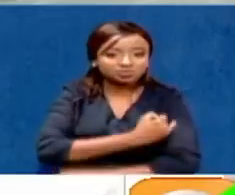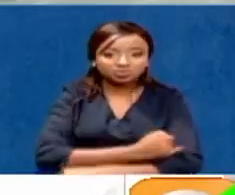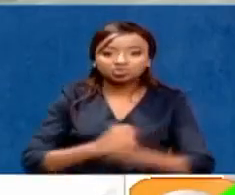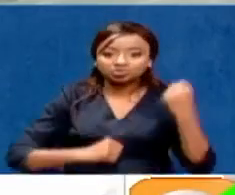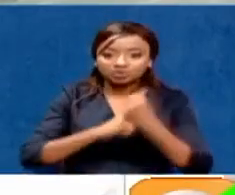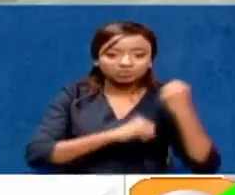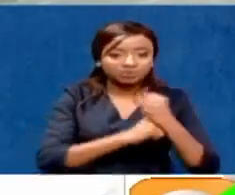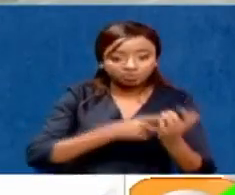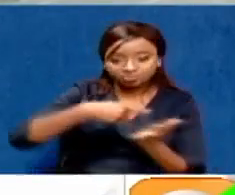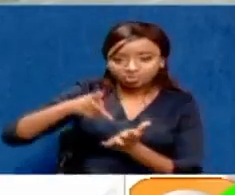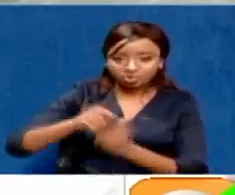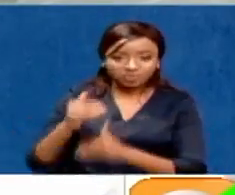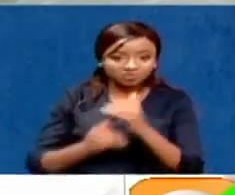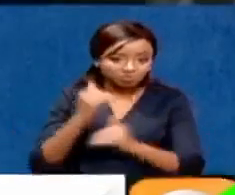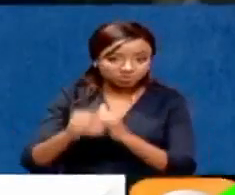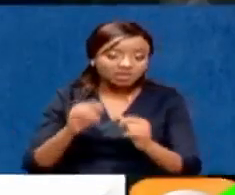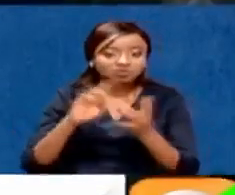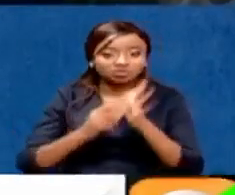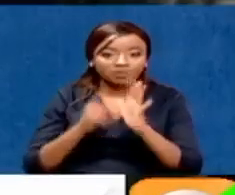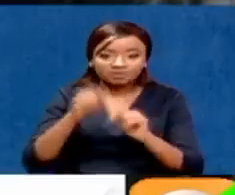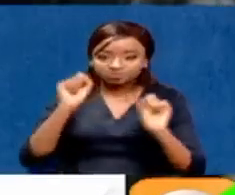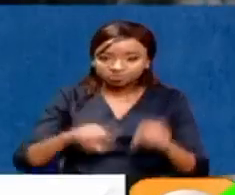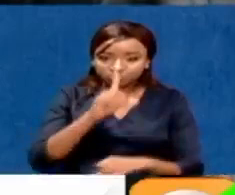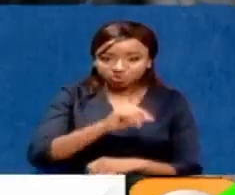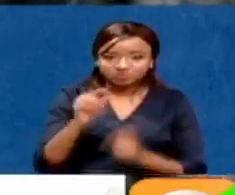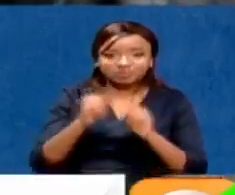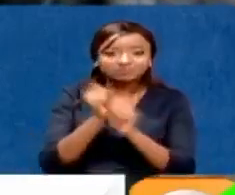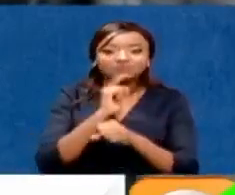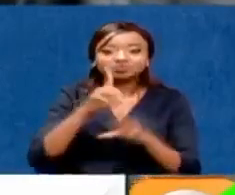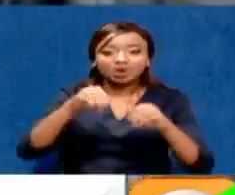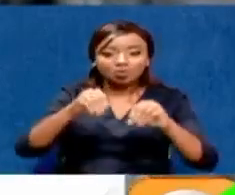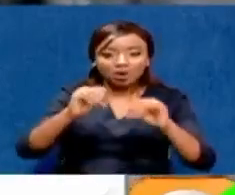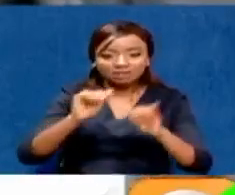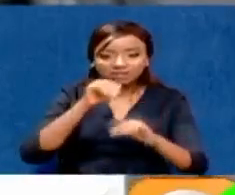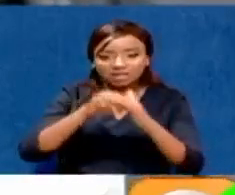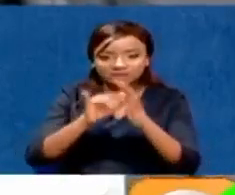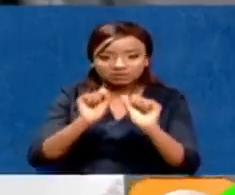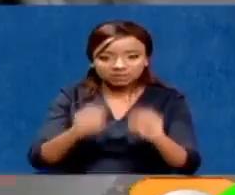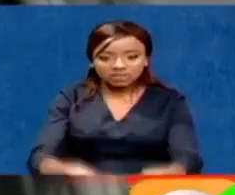procedures that only makes it cost-efficient for them but assures quality. Faisal Ahmed, Citizen TV, Nairobi.